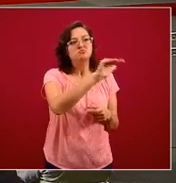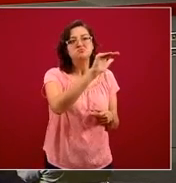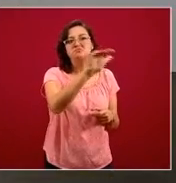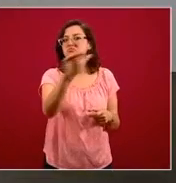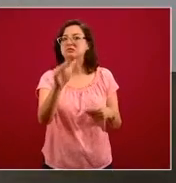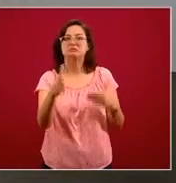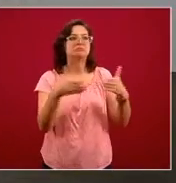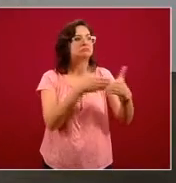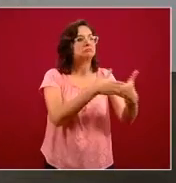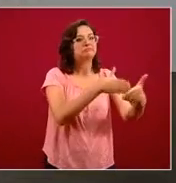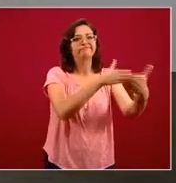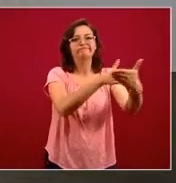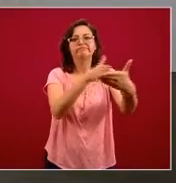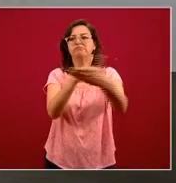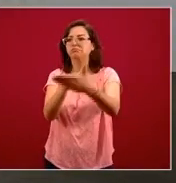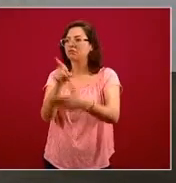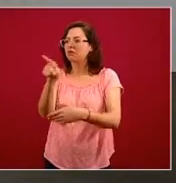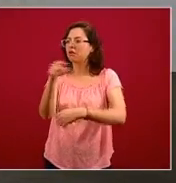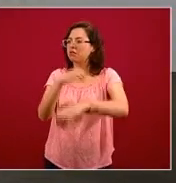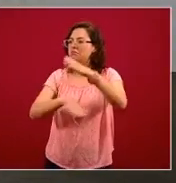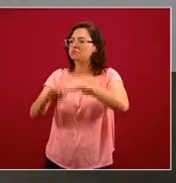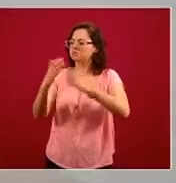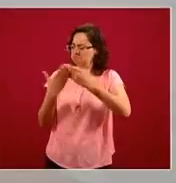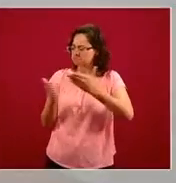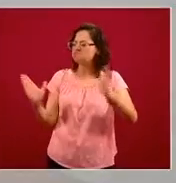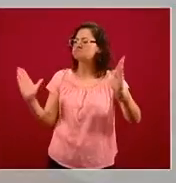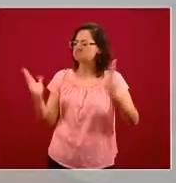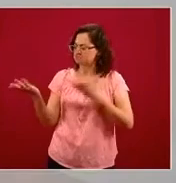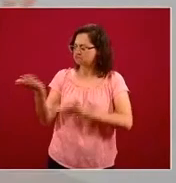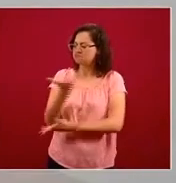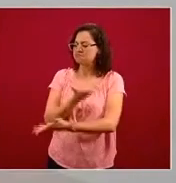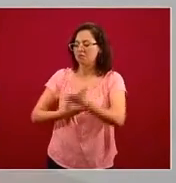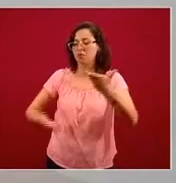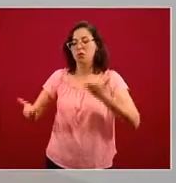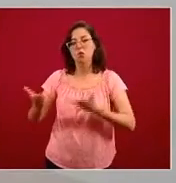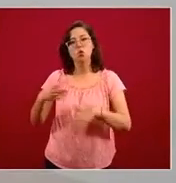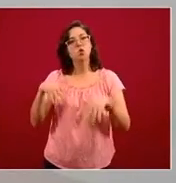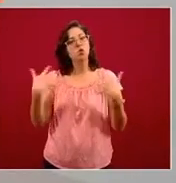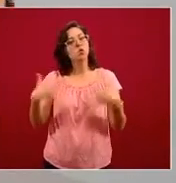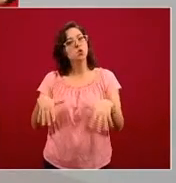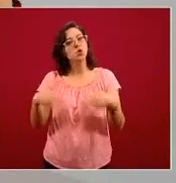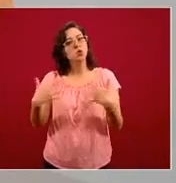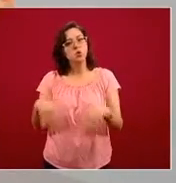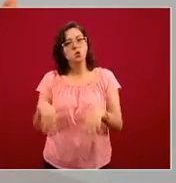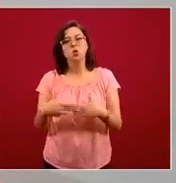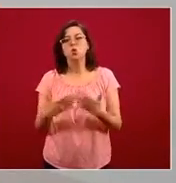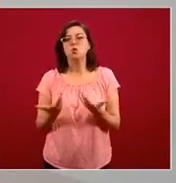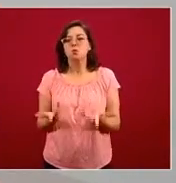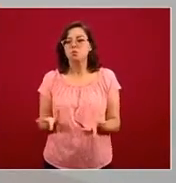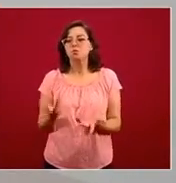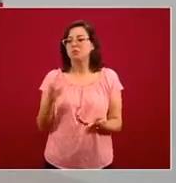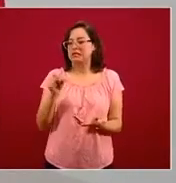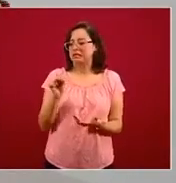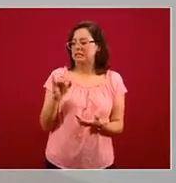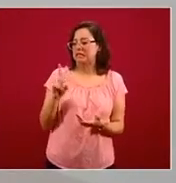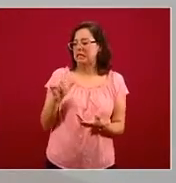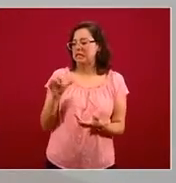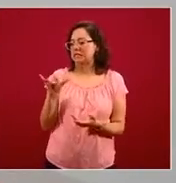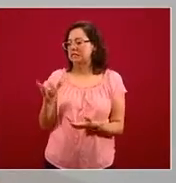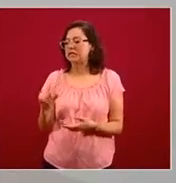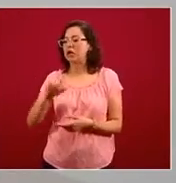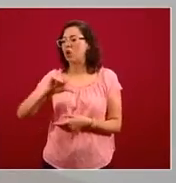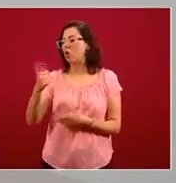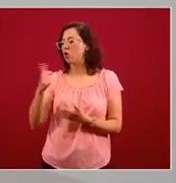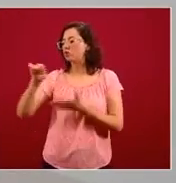it. So it wasn't, it was not easy to find a company that was willing to open up its designs and